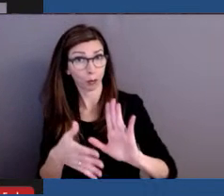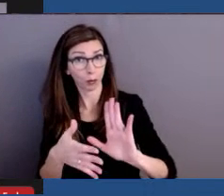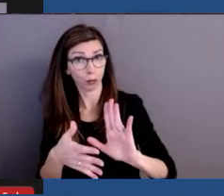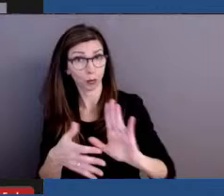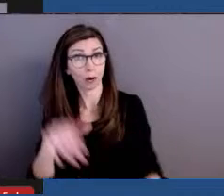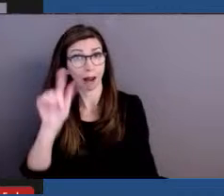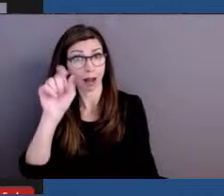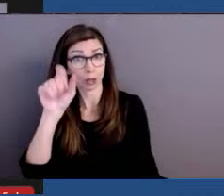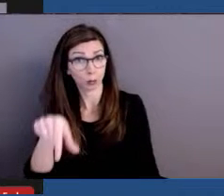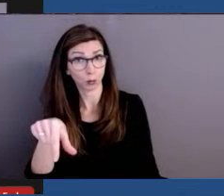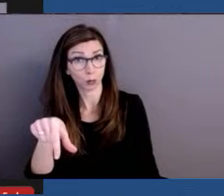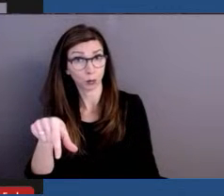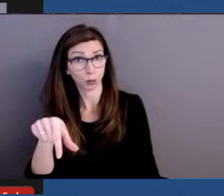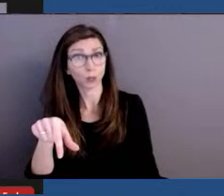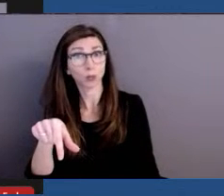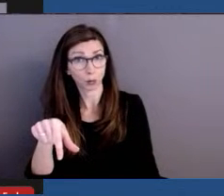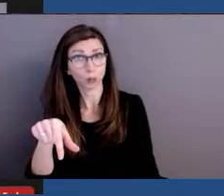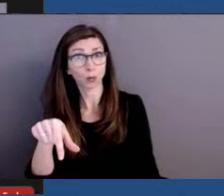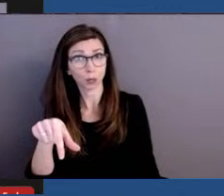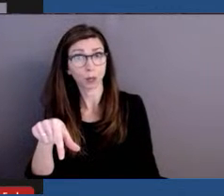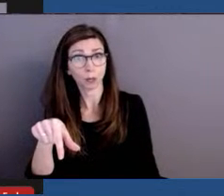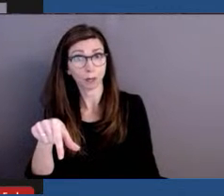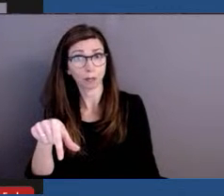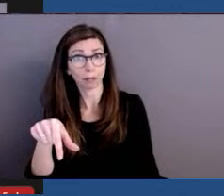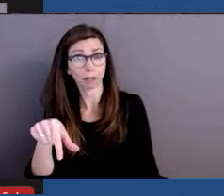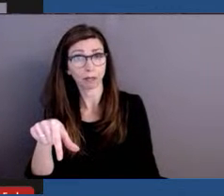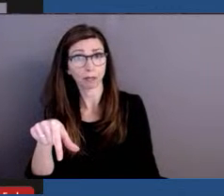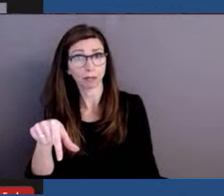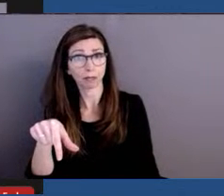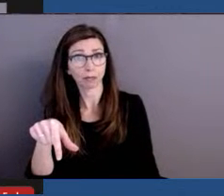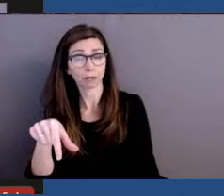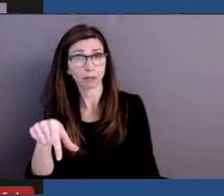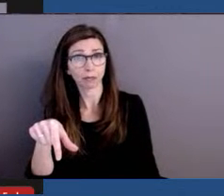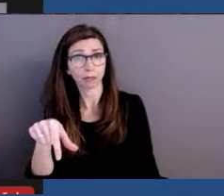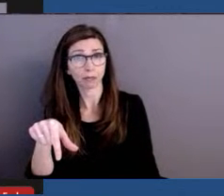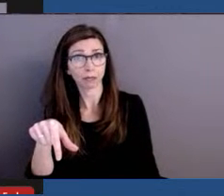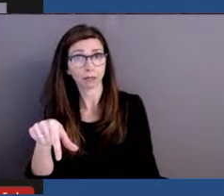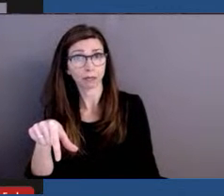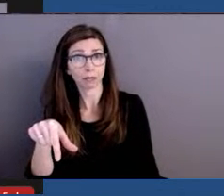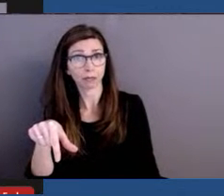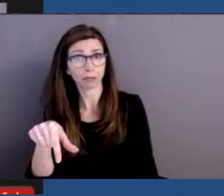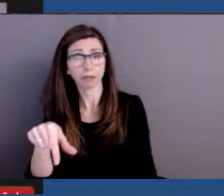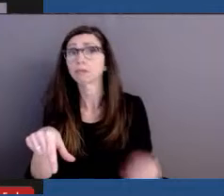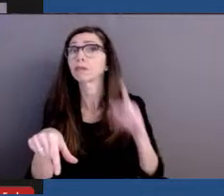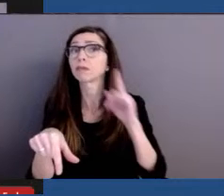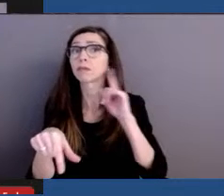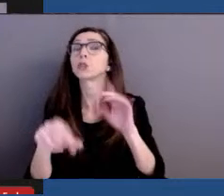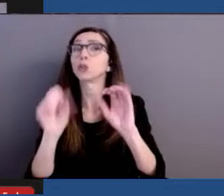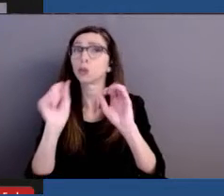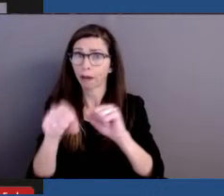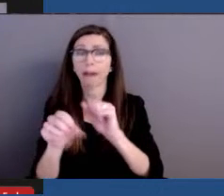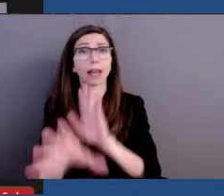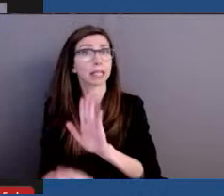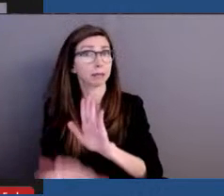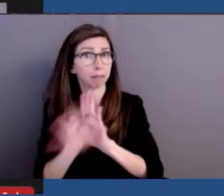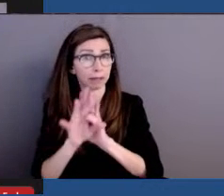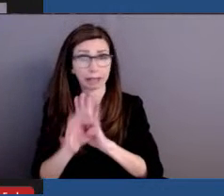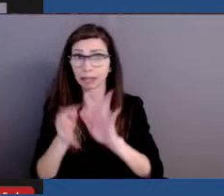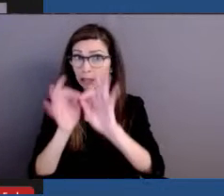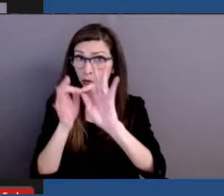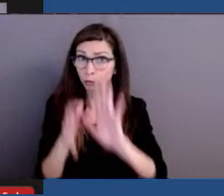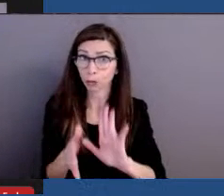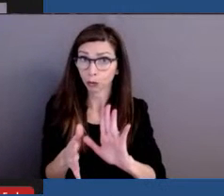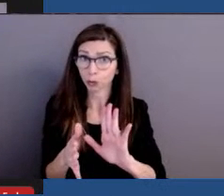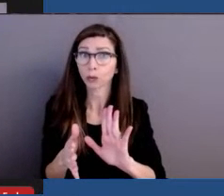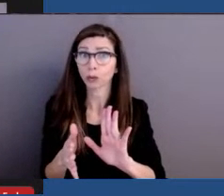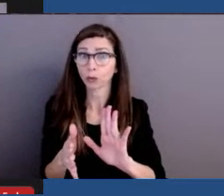La vidéo pour choisir l'interprétation dans les paramètres de la réunion et choisir français.